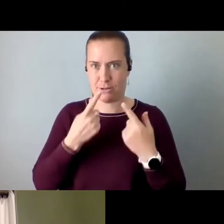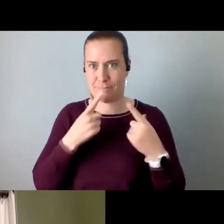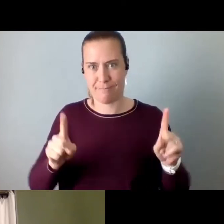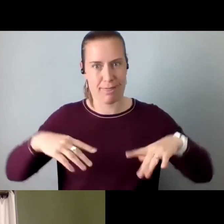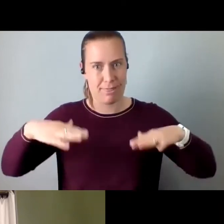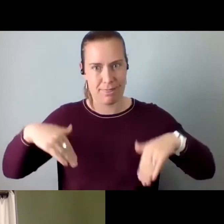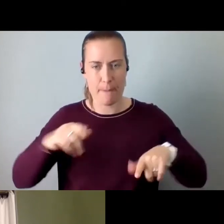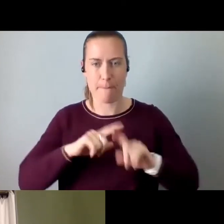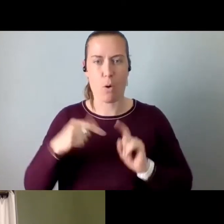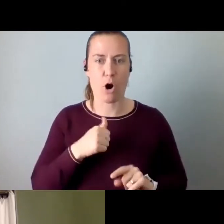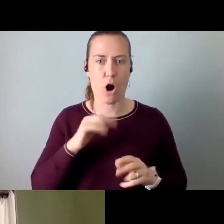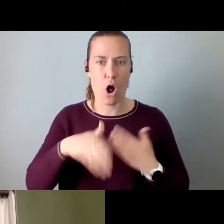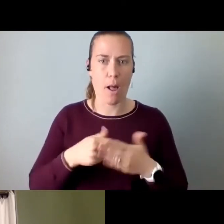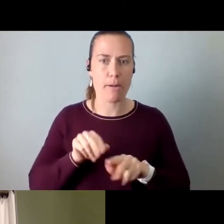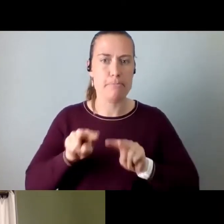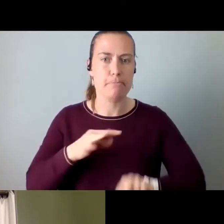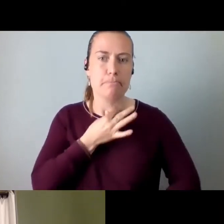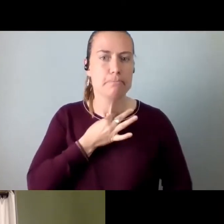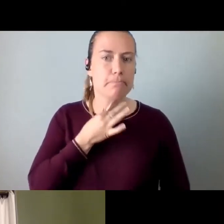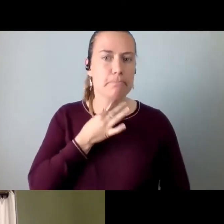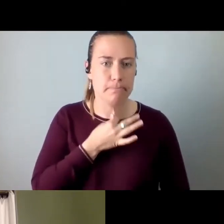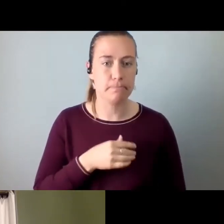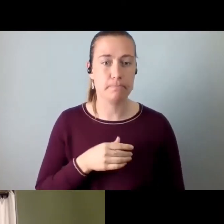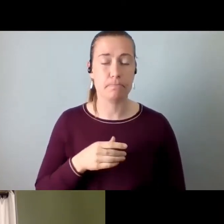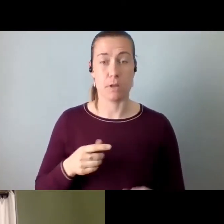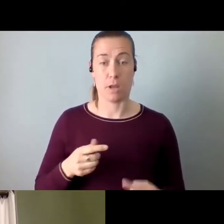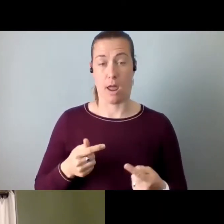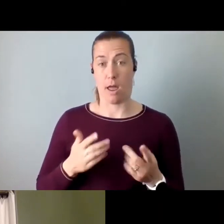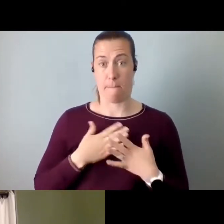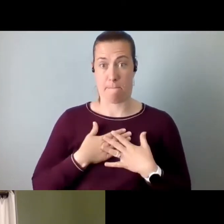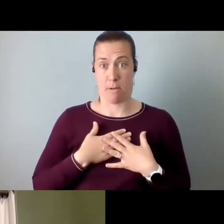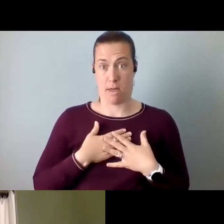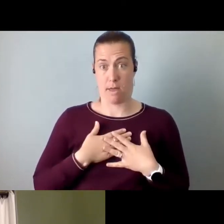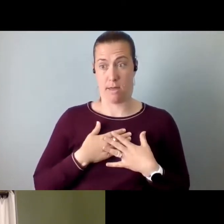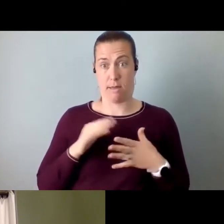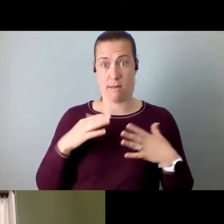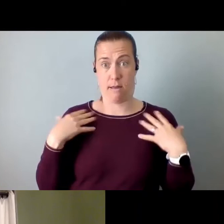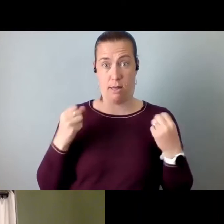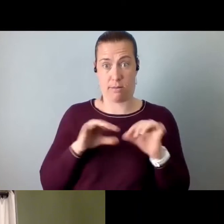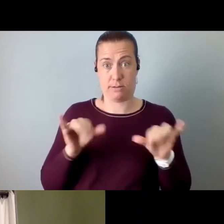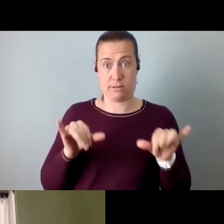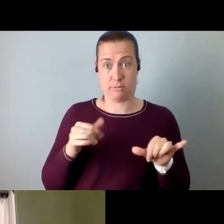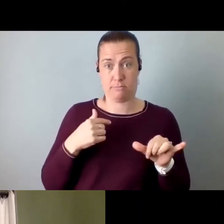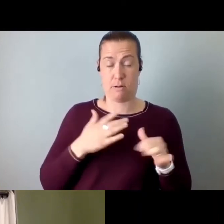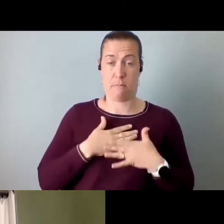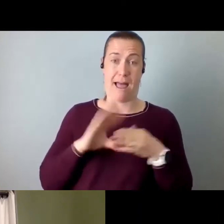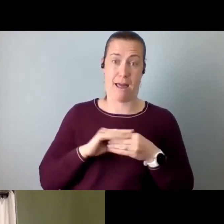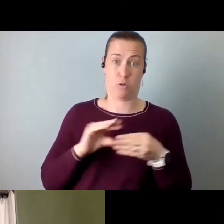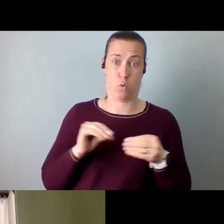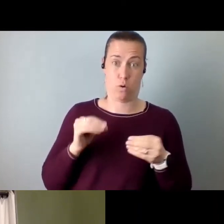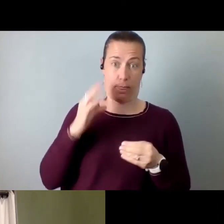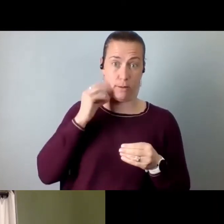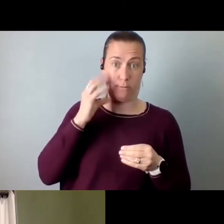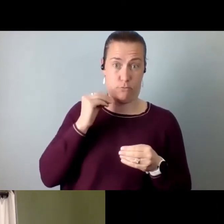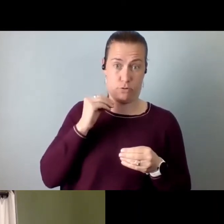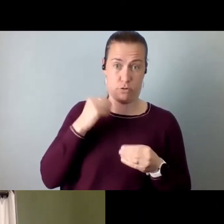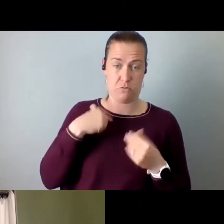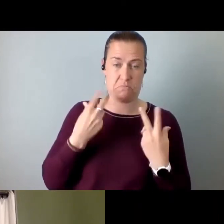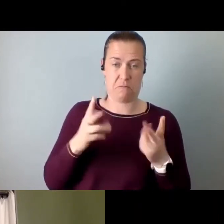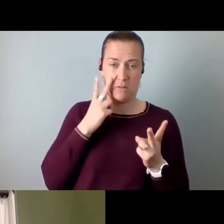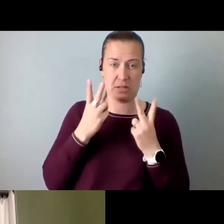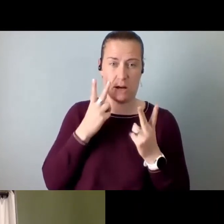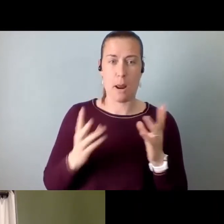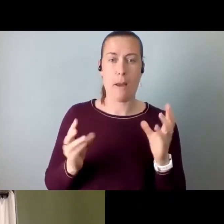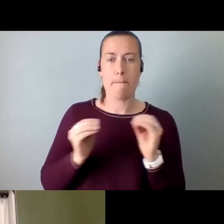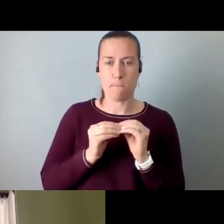to look at it. I mean, I can only tell you anecdotal what I see in my health system, and we certainly have seen many more